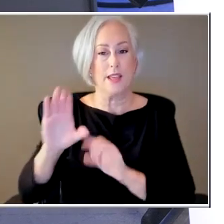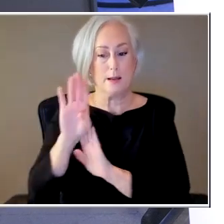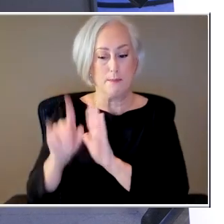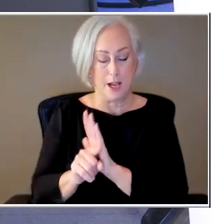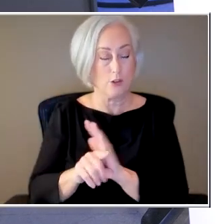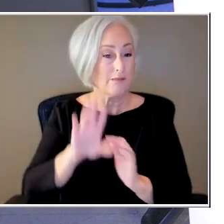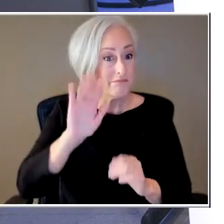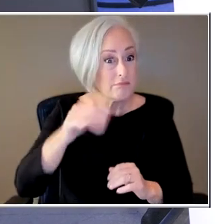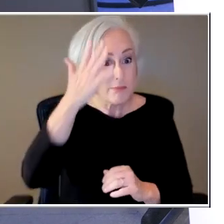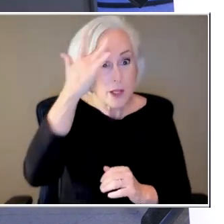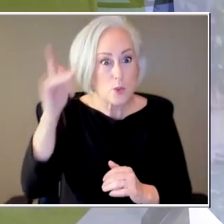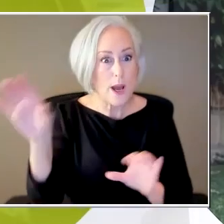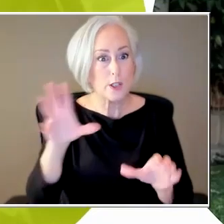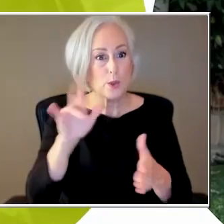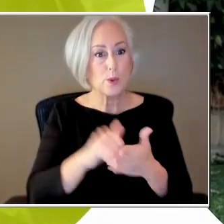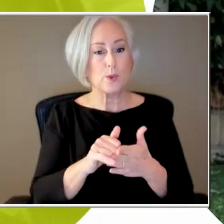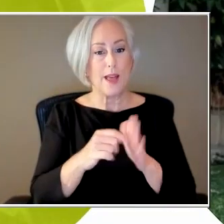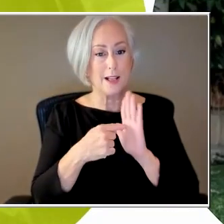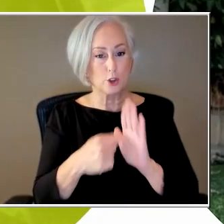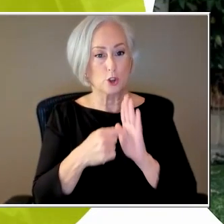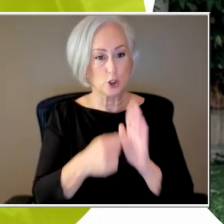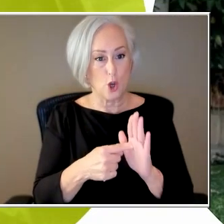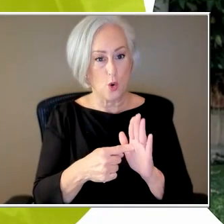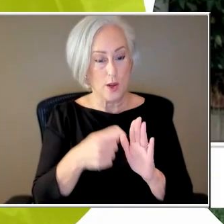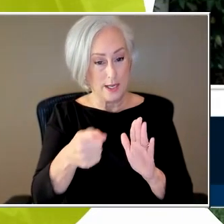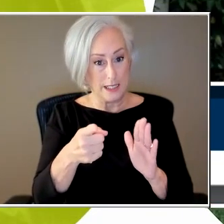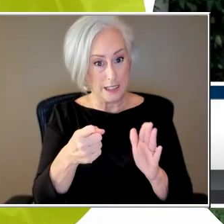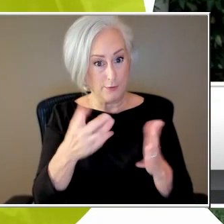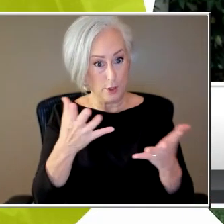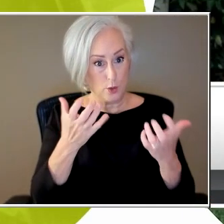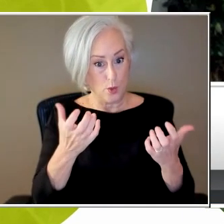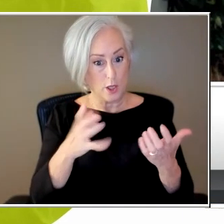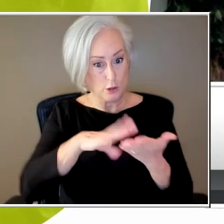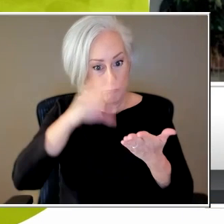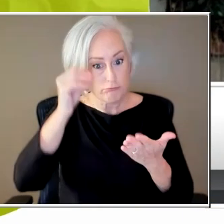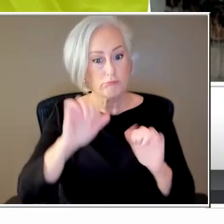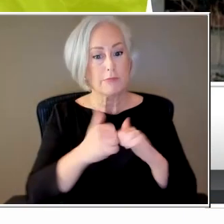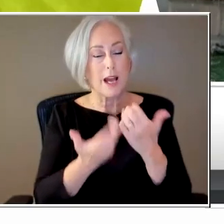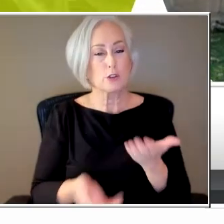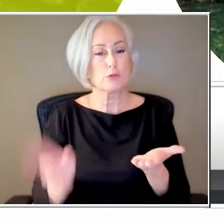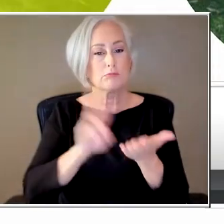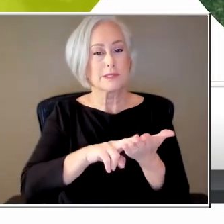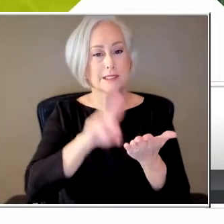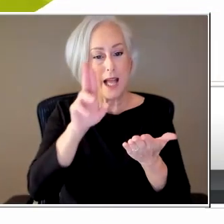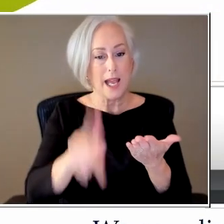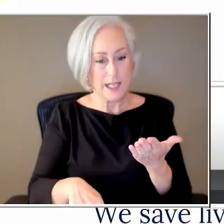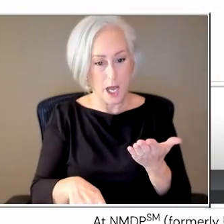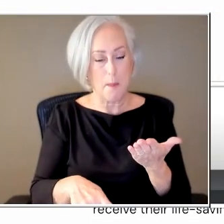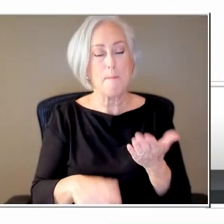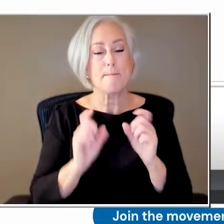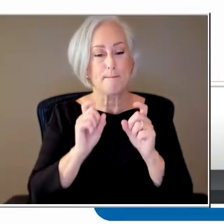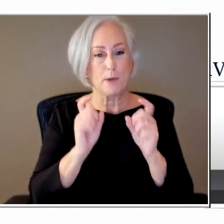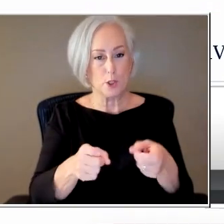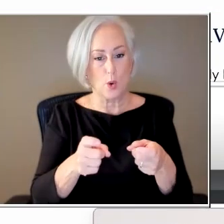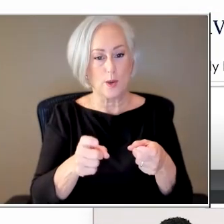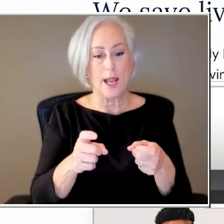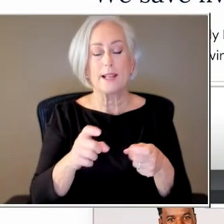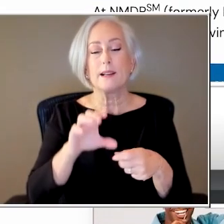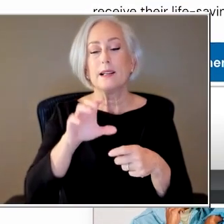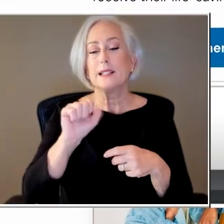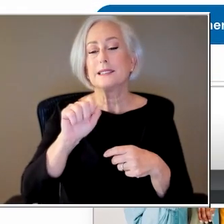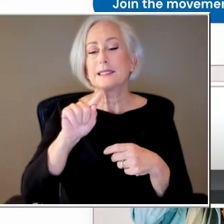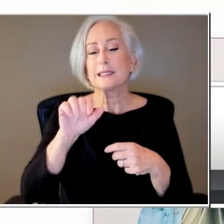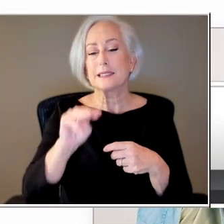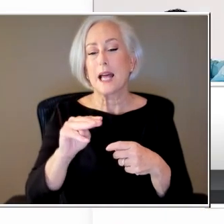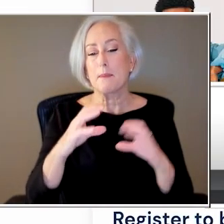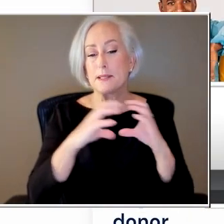So anyone watching can learn more about signing up to be a stem cell or marrow donor by checking out this website that you see here on your screen. It used